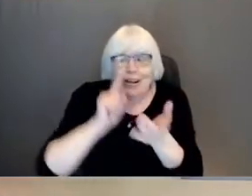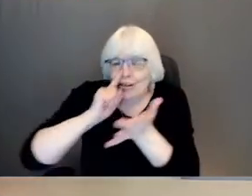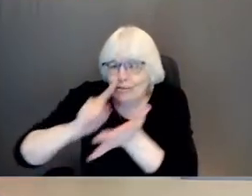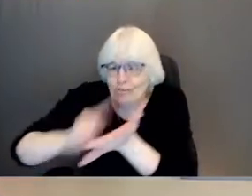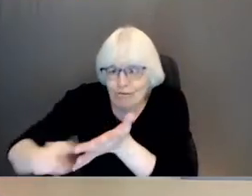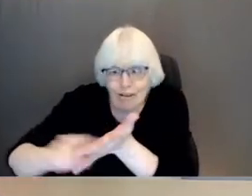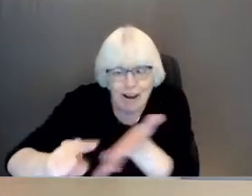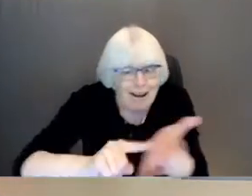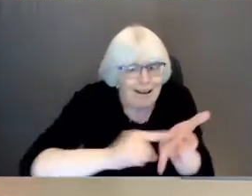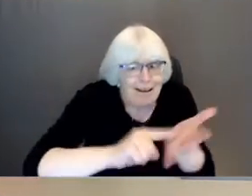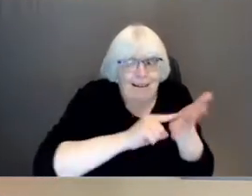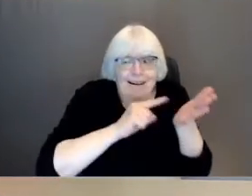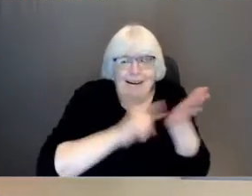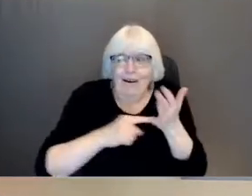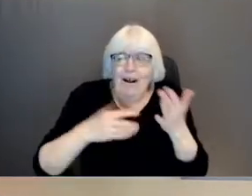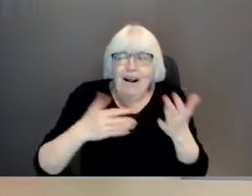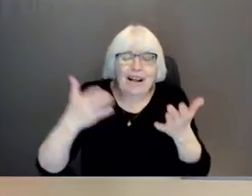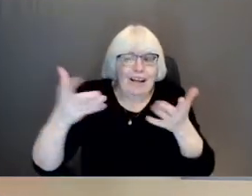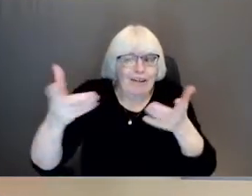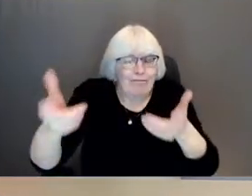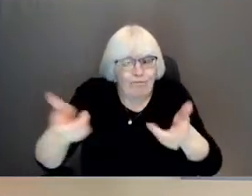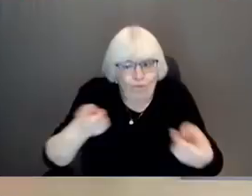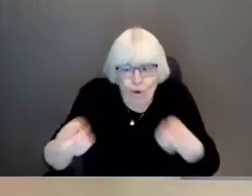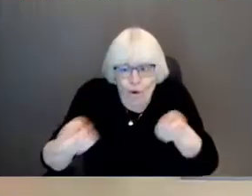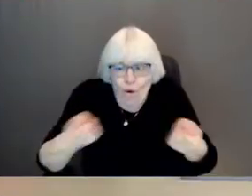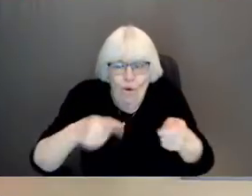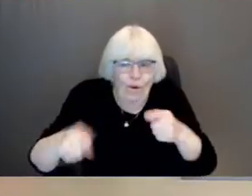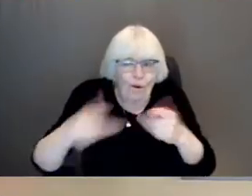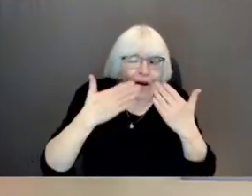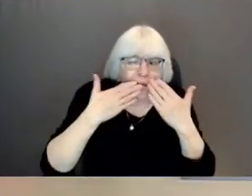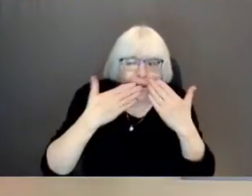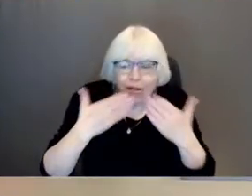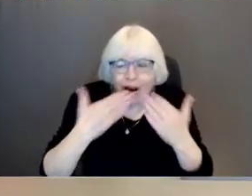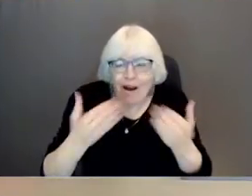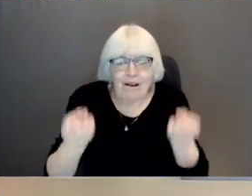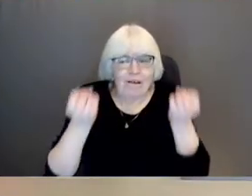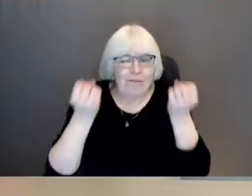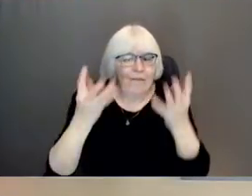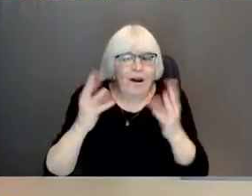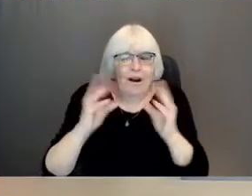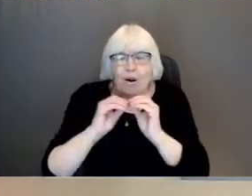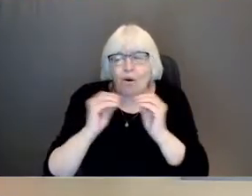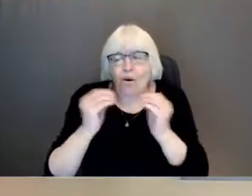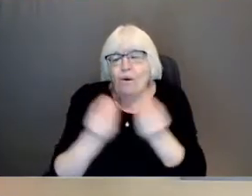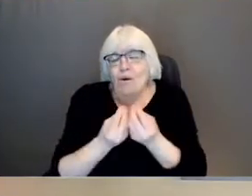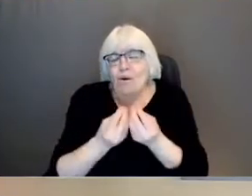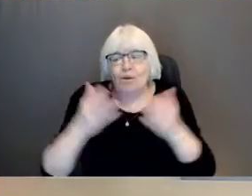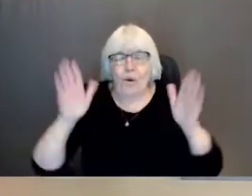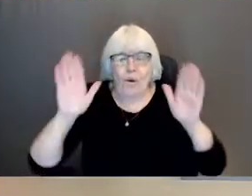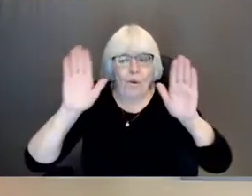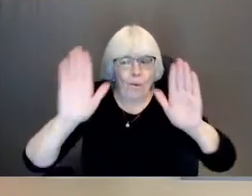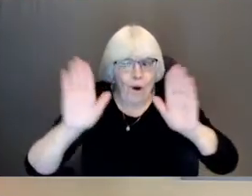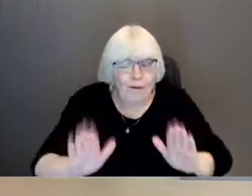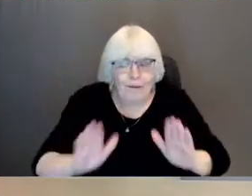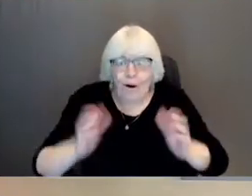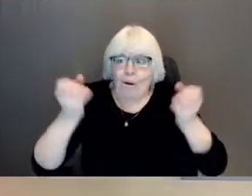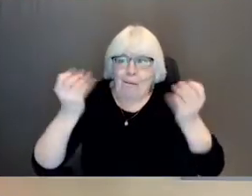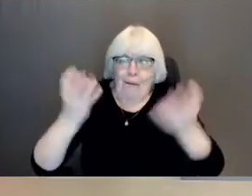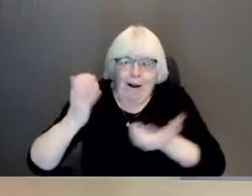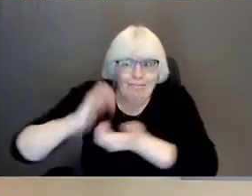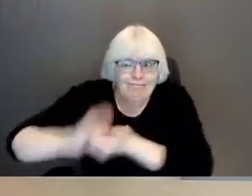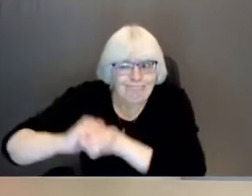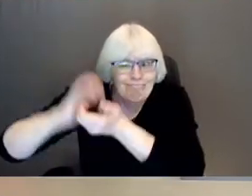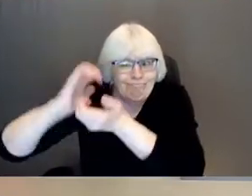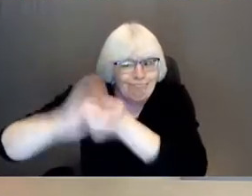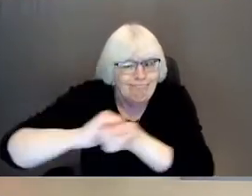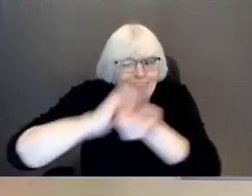are supporting the provincial response. We have many tremendous partners that are an important part of the larger team.